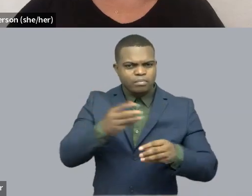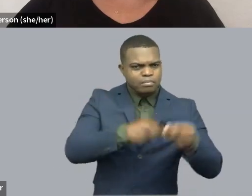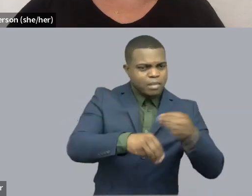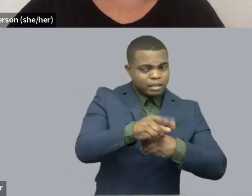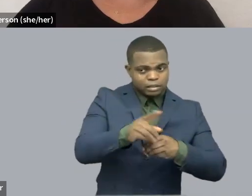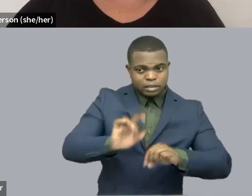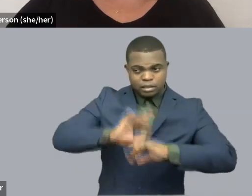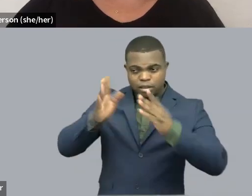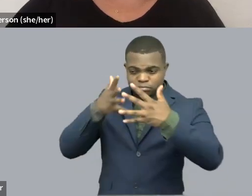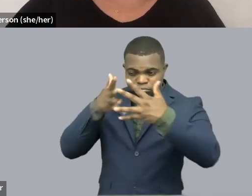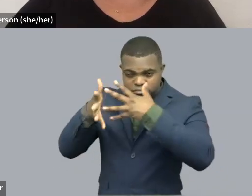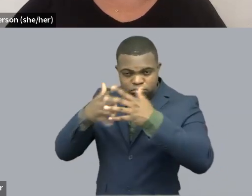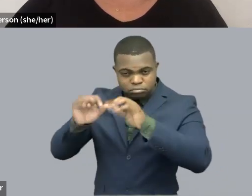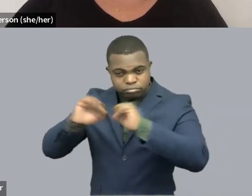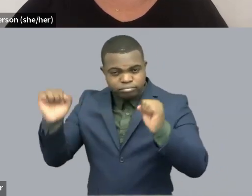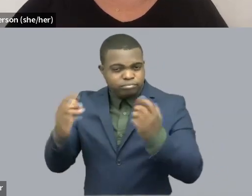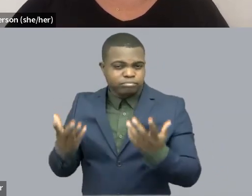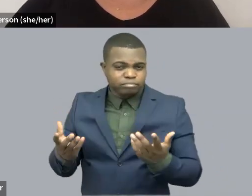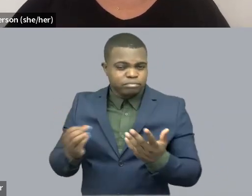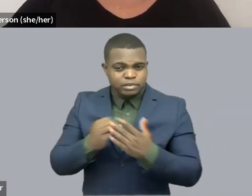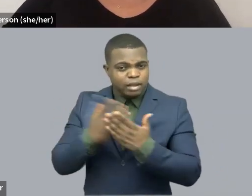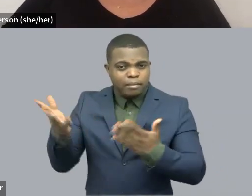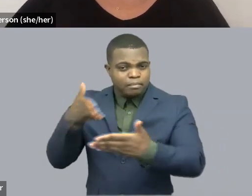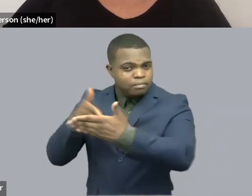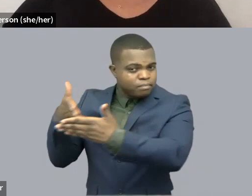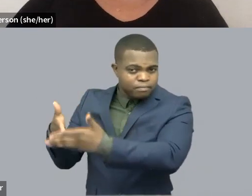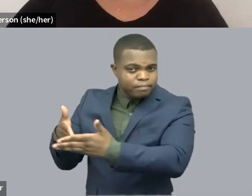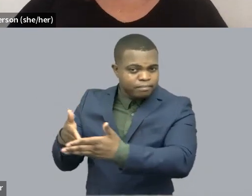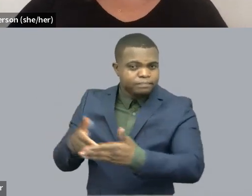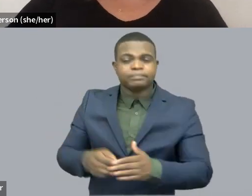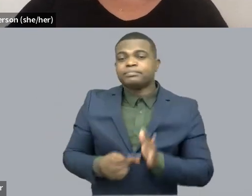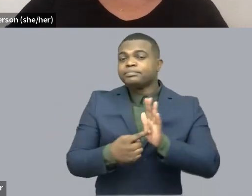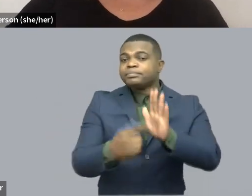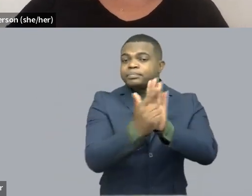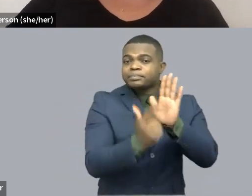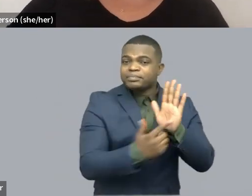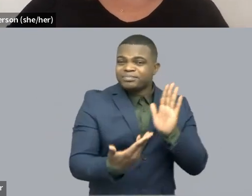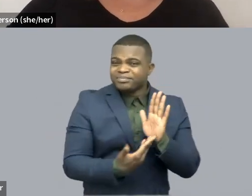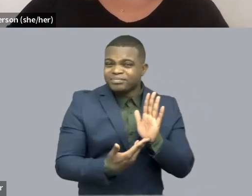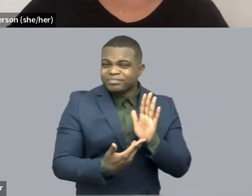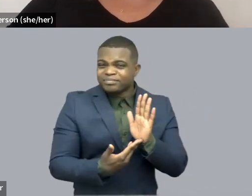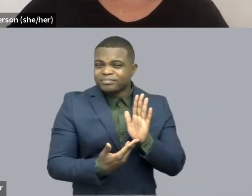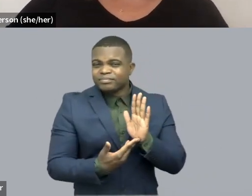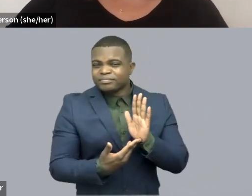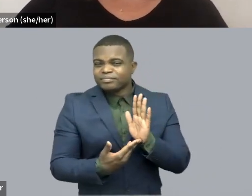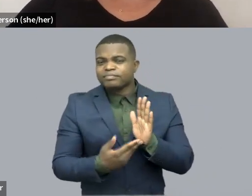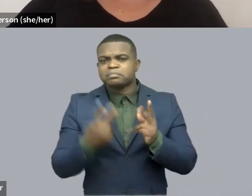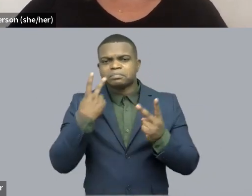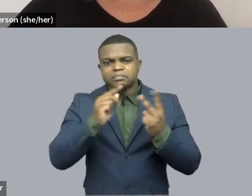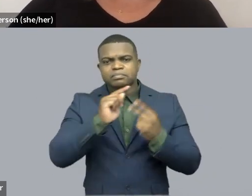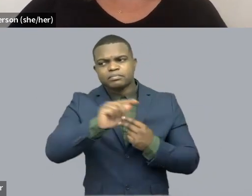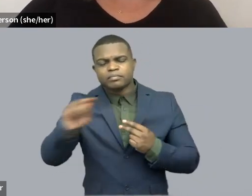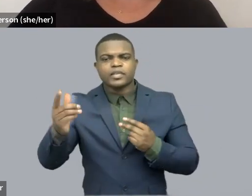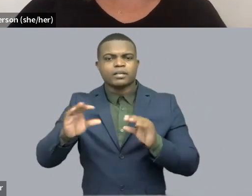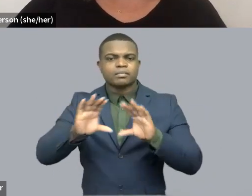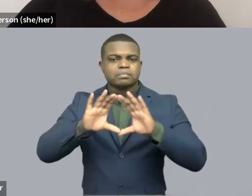is also a way that we are trying to contribute basically in producing knowledge. And it's extremely relevant what you mentioned about